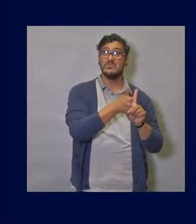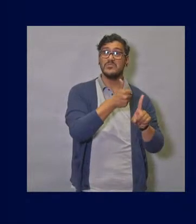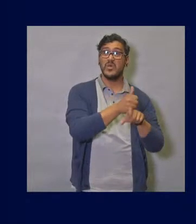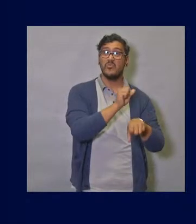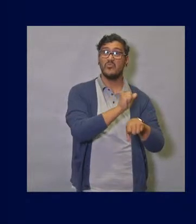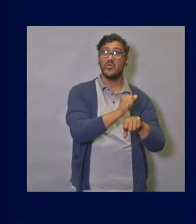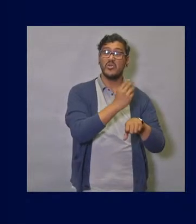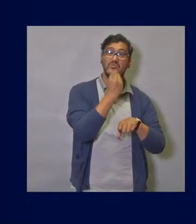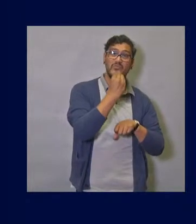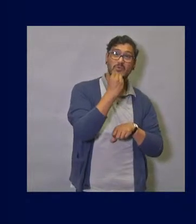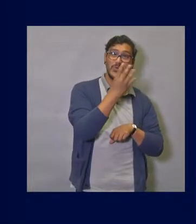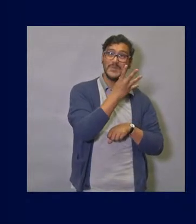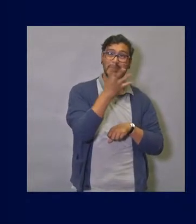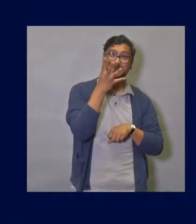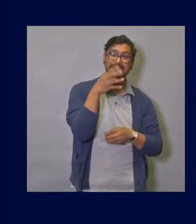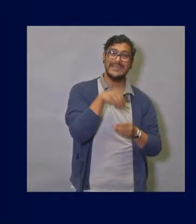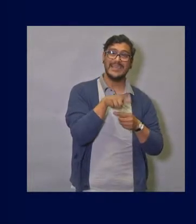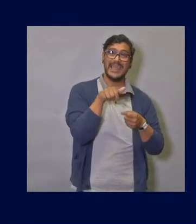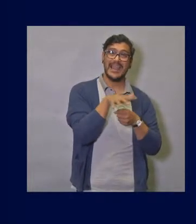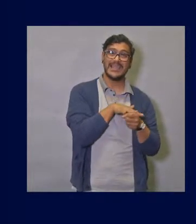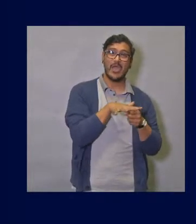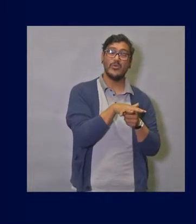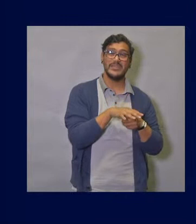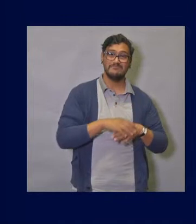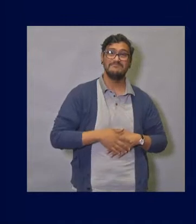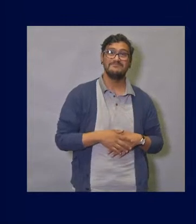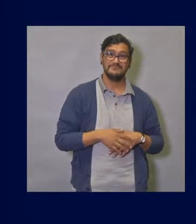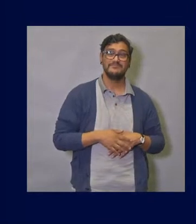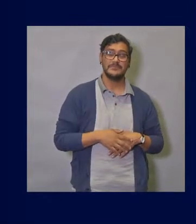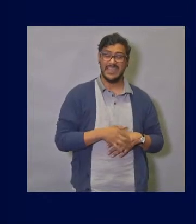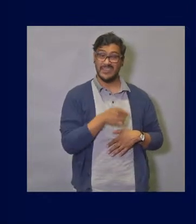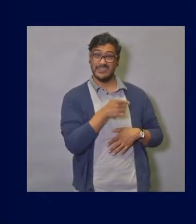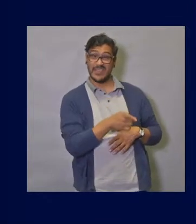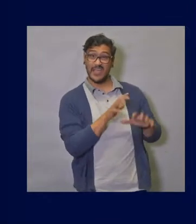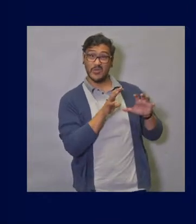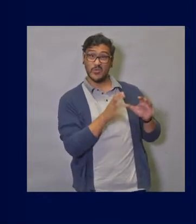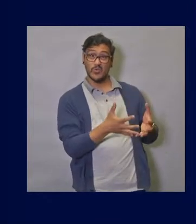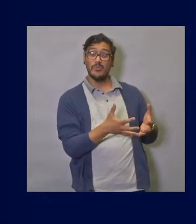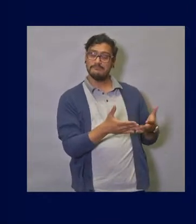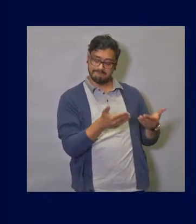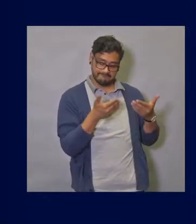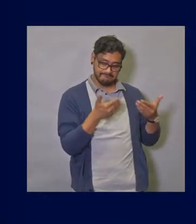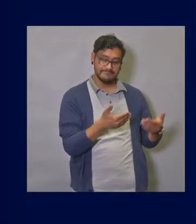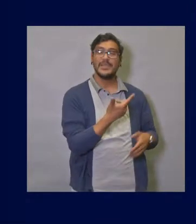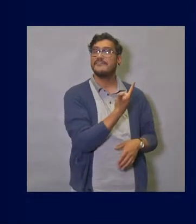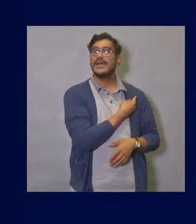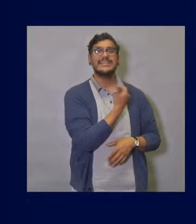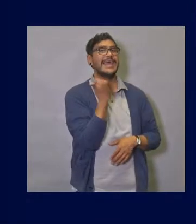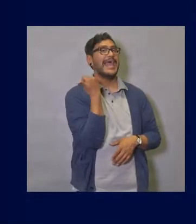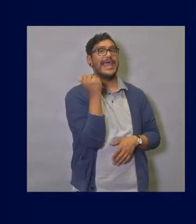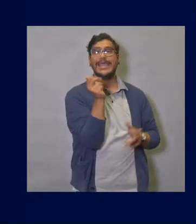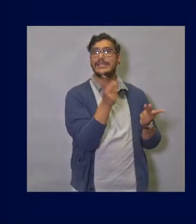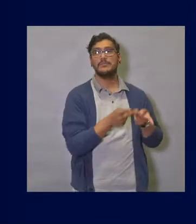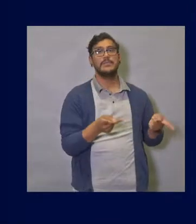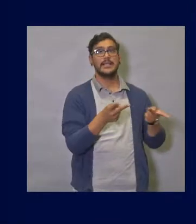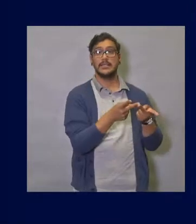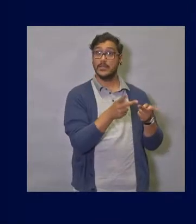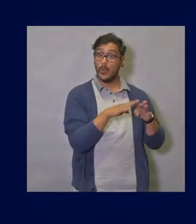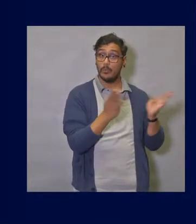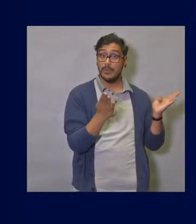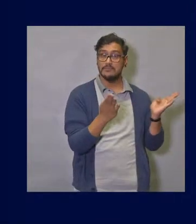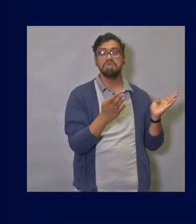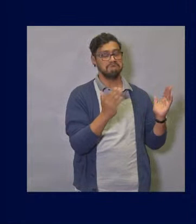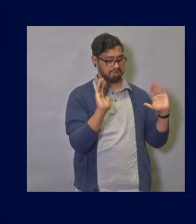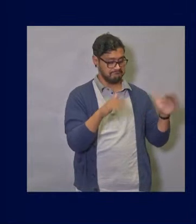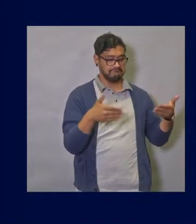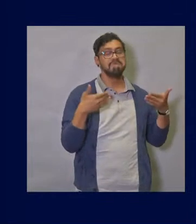agriculture sector in LA County. And like other sectors, this group can be vaccinated at any of the sites that are open, any of the